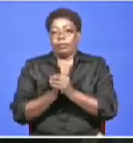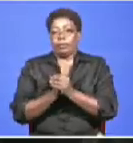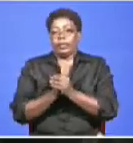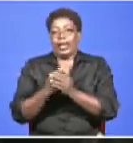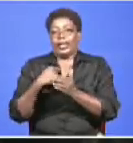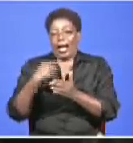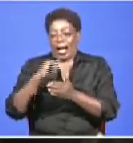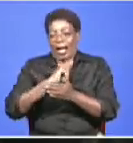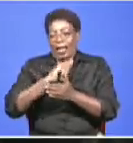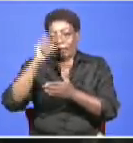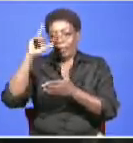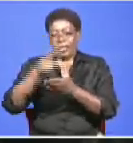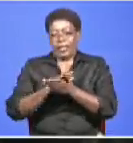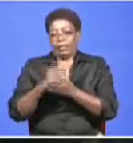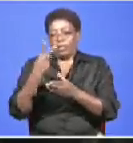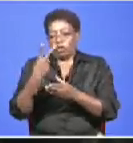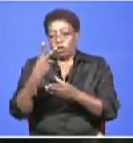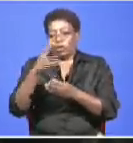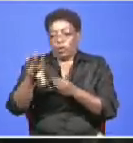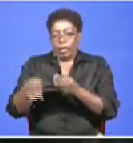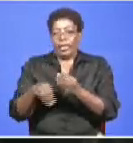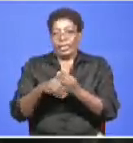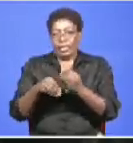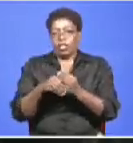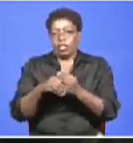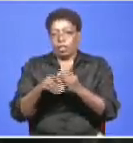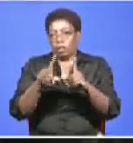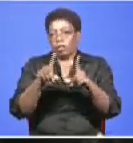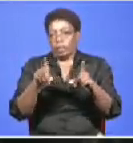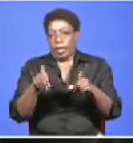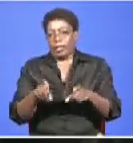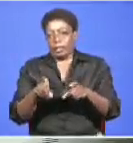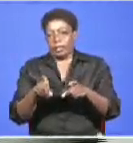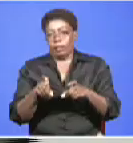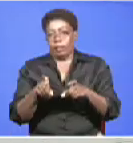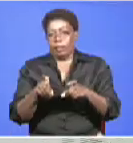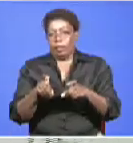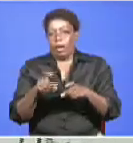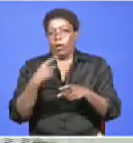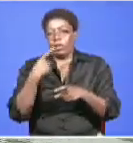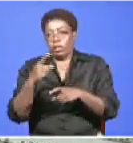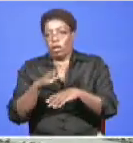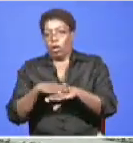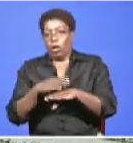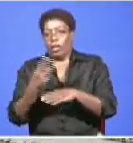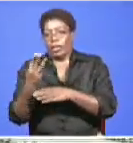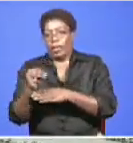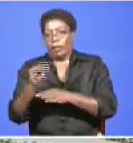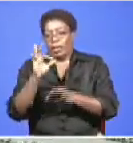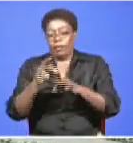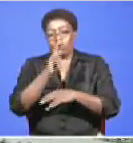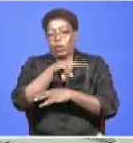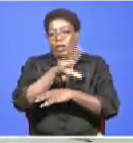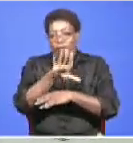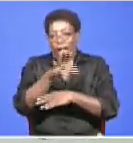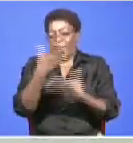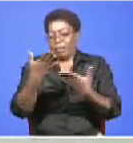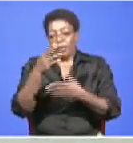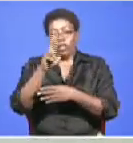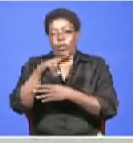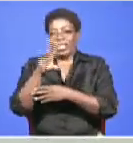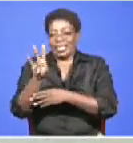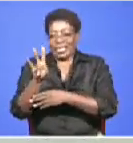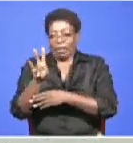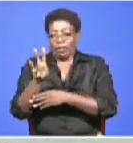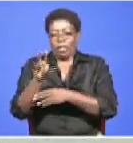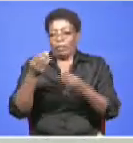And I believe there was two additional samples that were added, and he would comment on them, whether it was 25 or 27, but